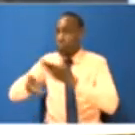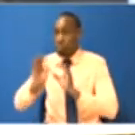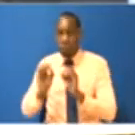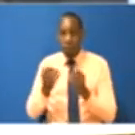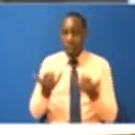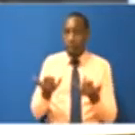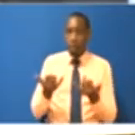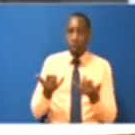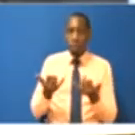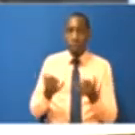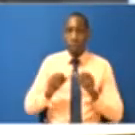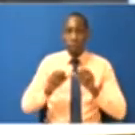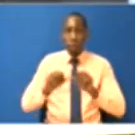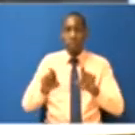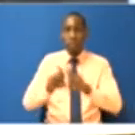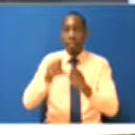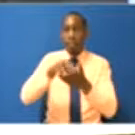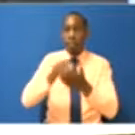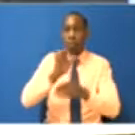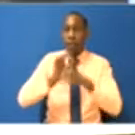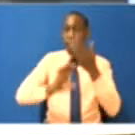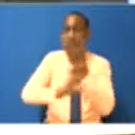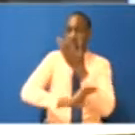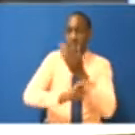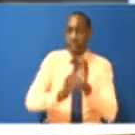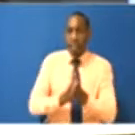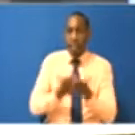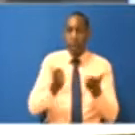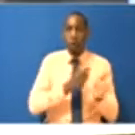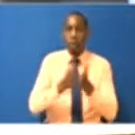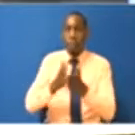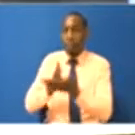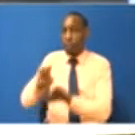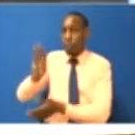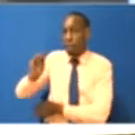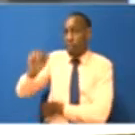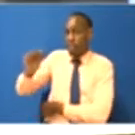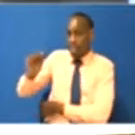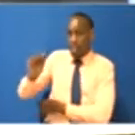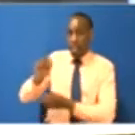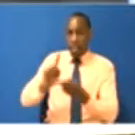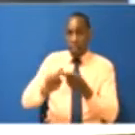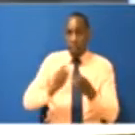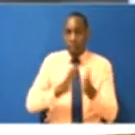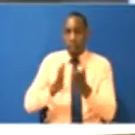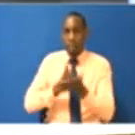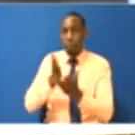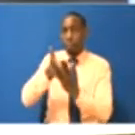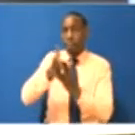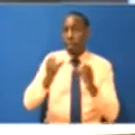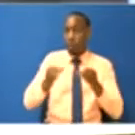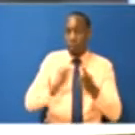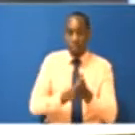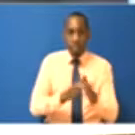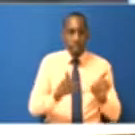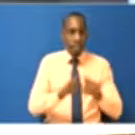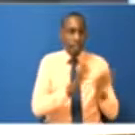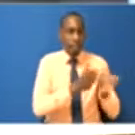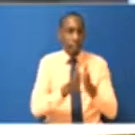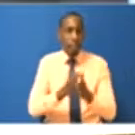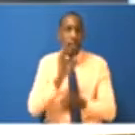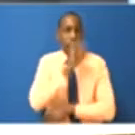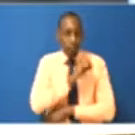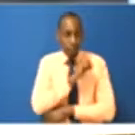end up doing what's happening in the country is planning by mcas or planning by cartels or